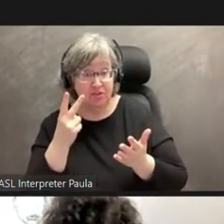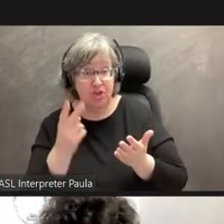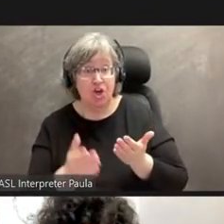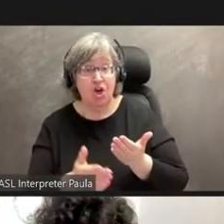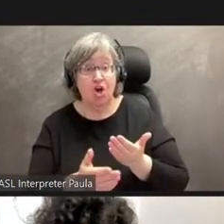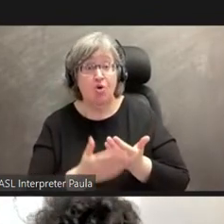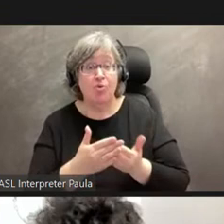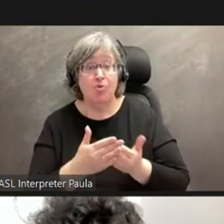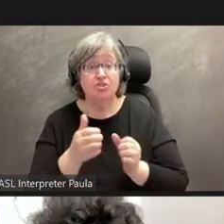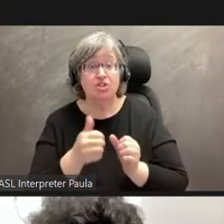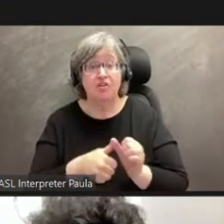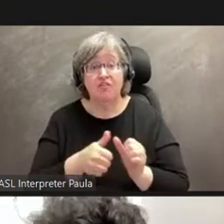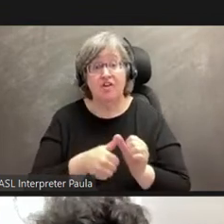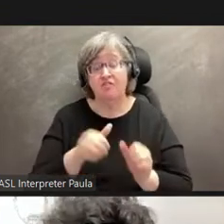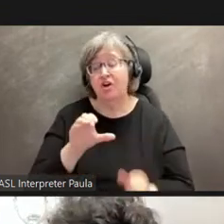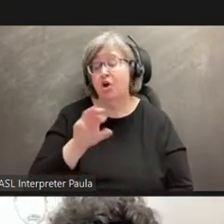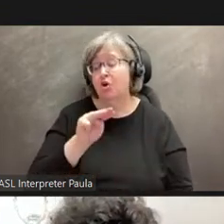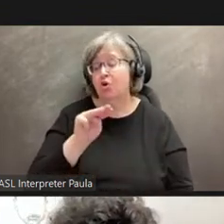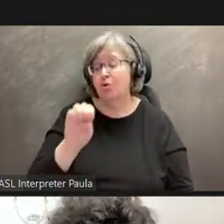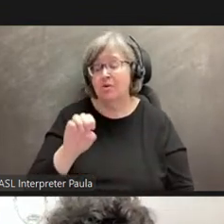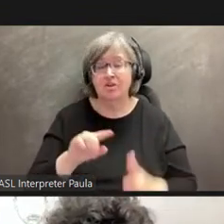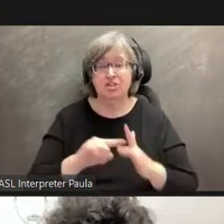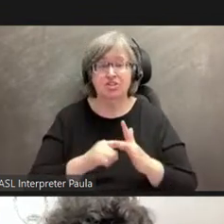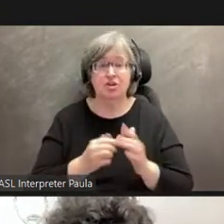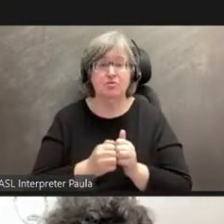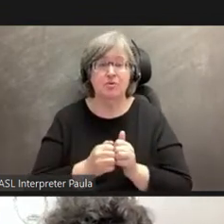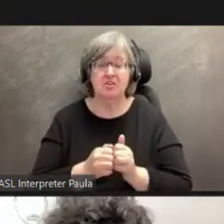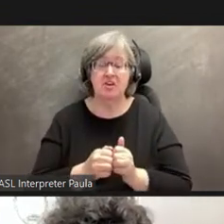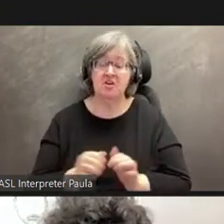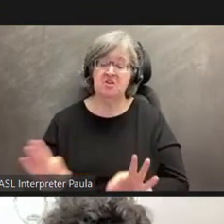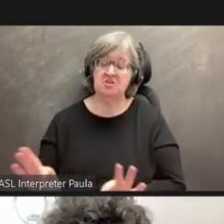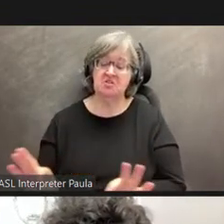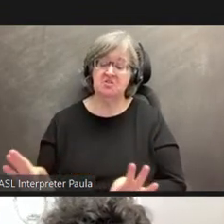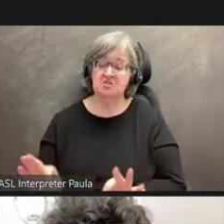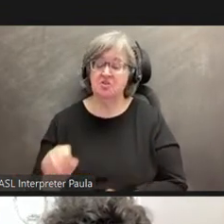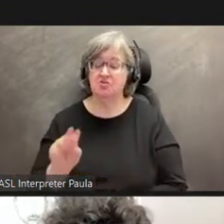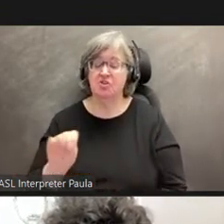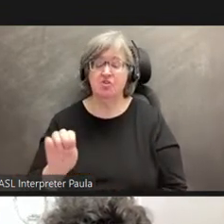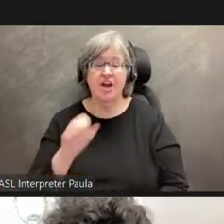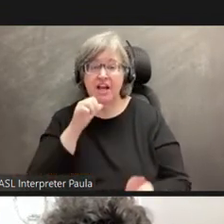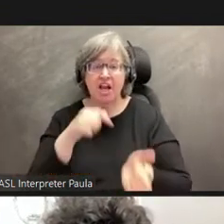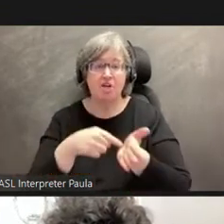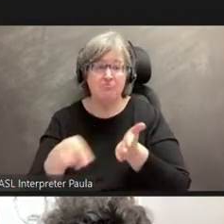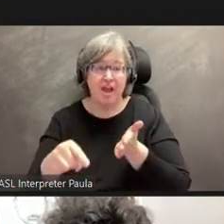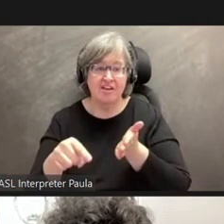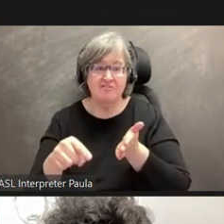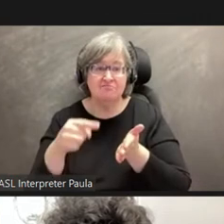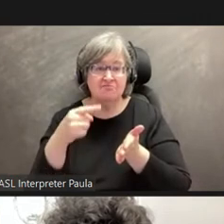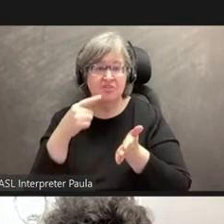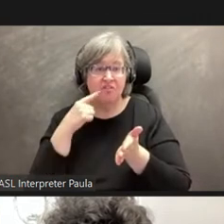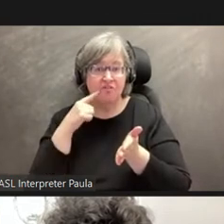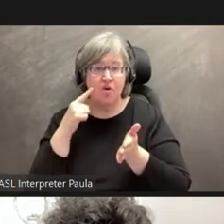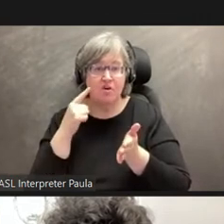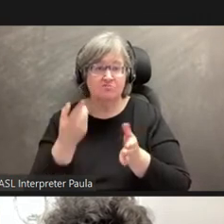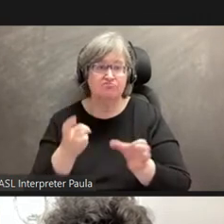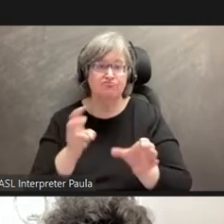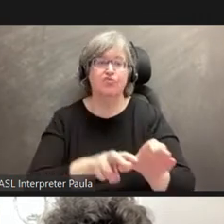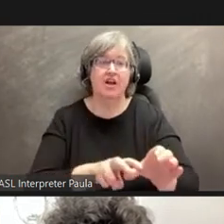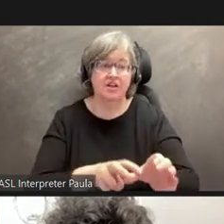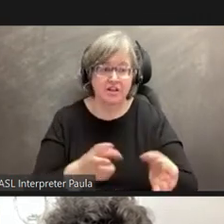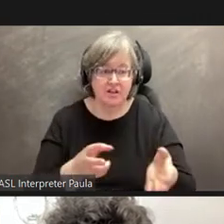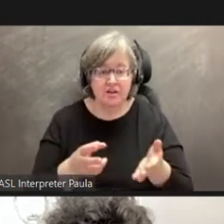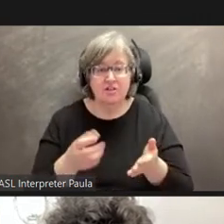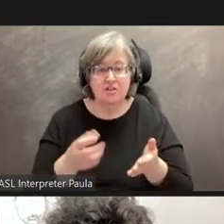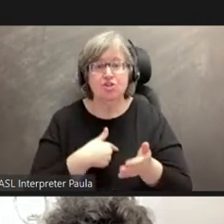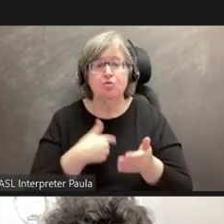almost every crime starts with a very small crime, which is usually fare evasion. So we're trying to make it more